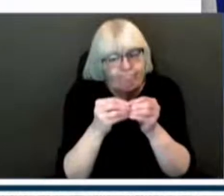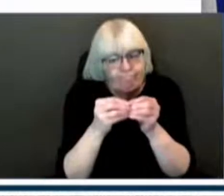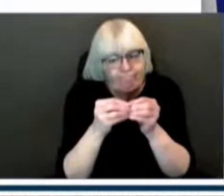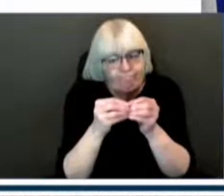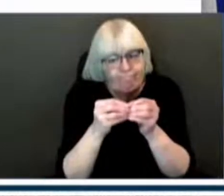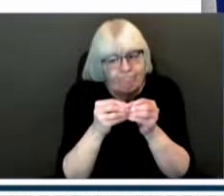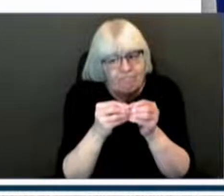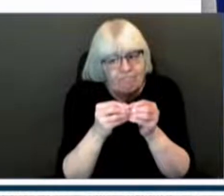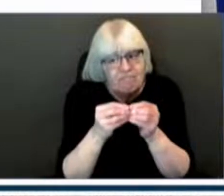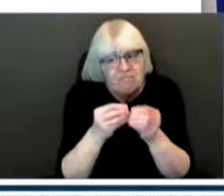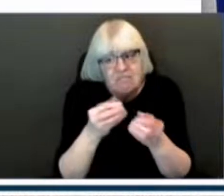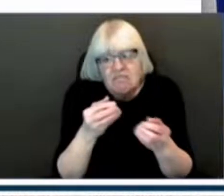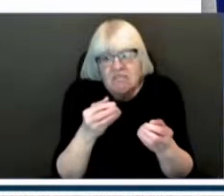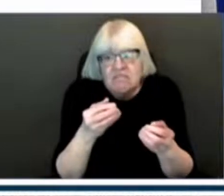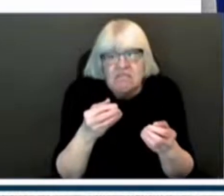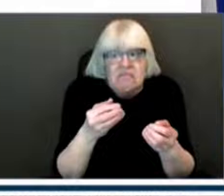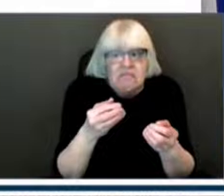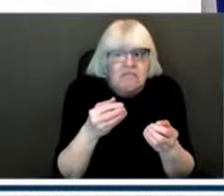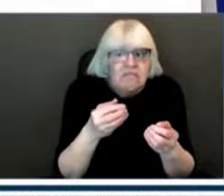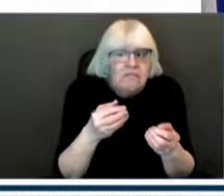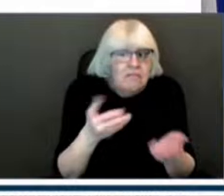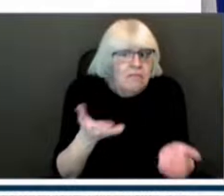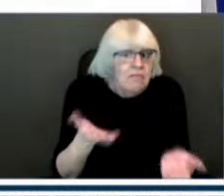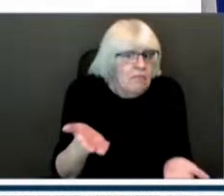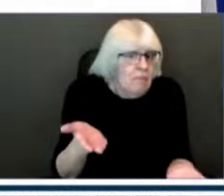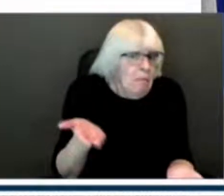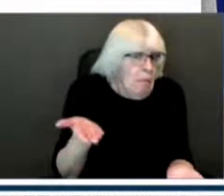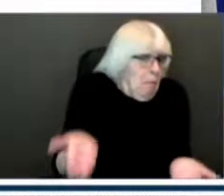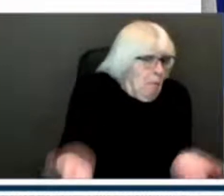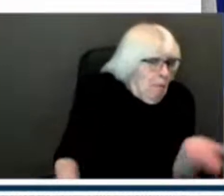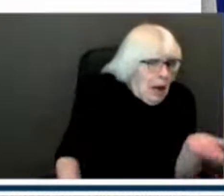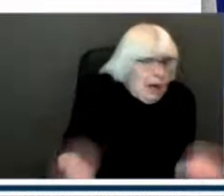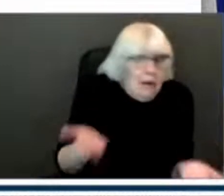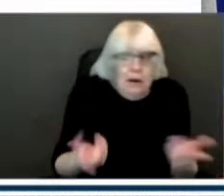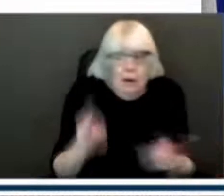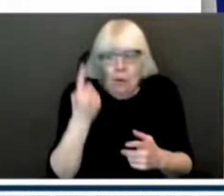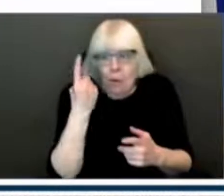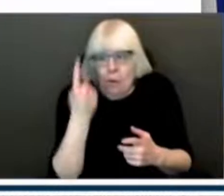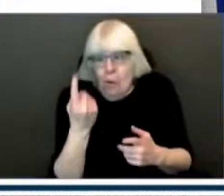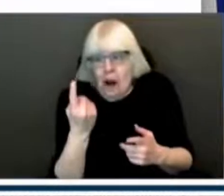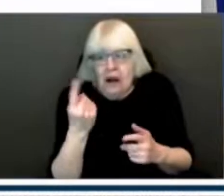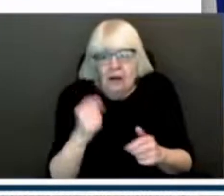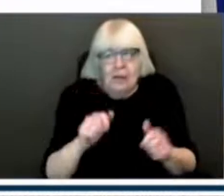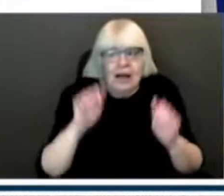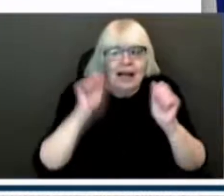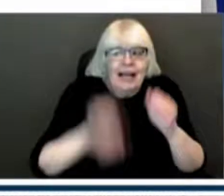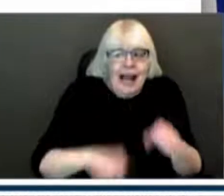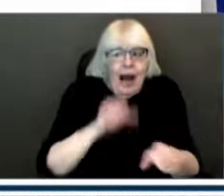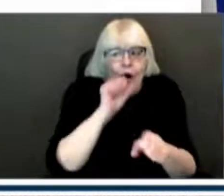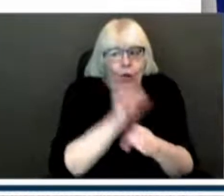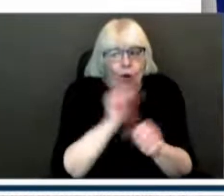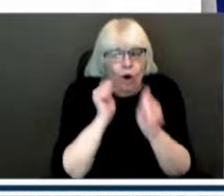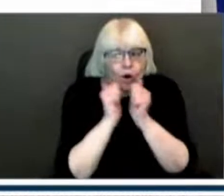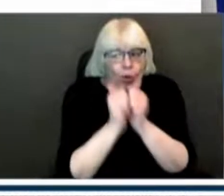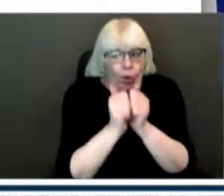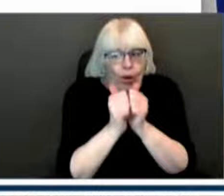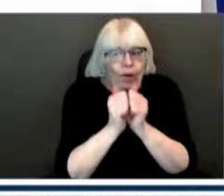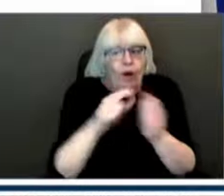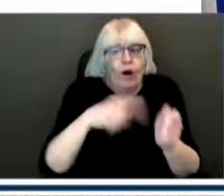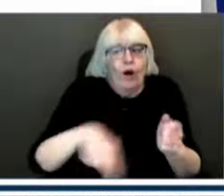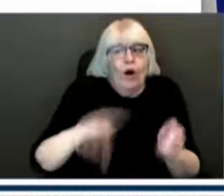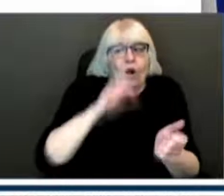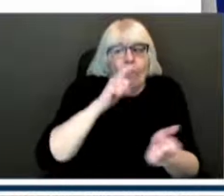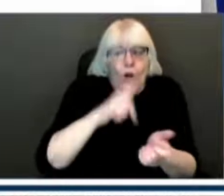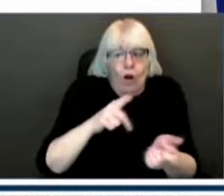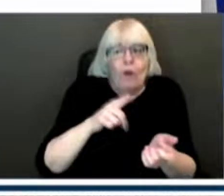increasing capacity is working with the long-term care sector to open more beds as quickly as possible.